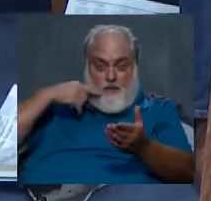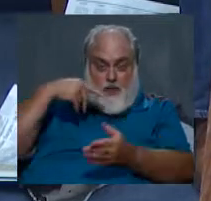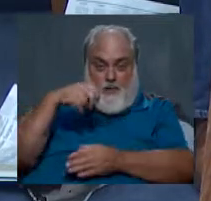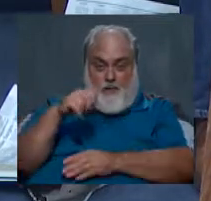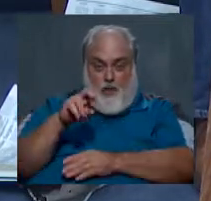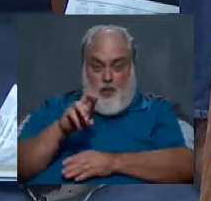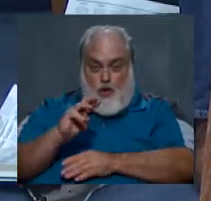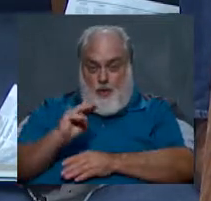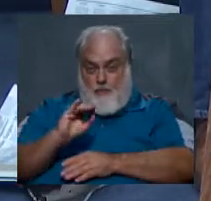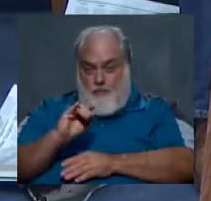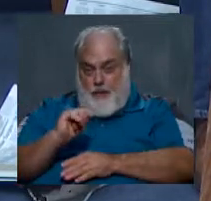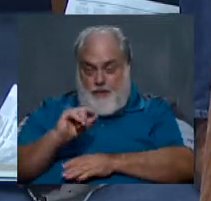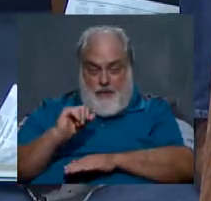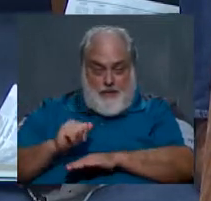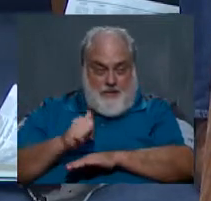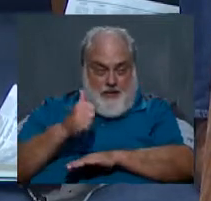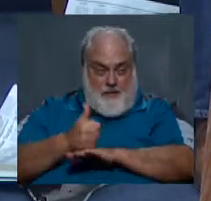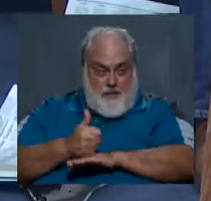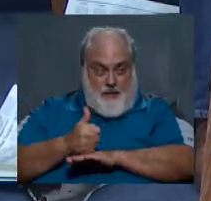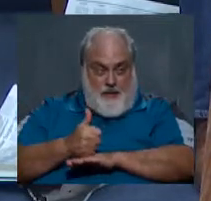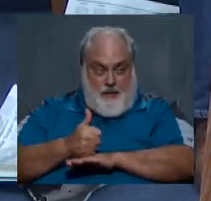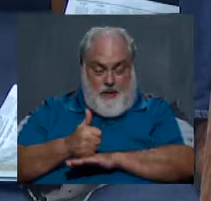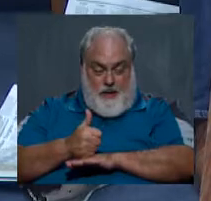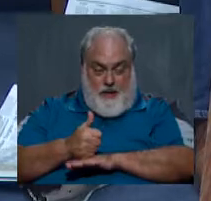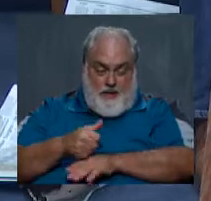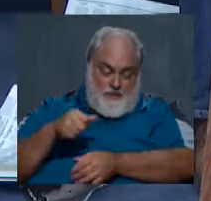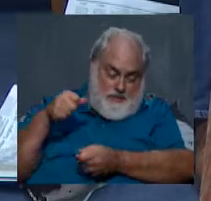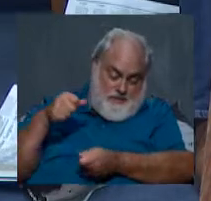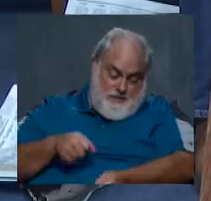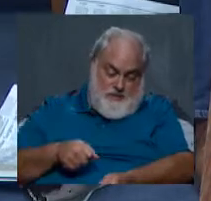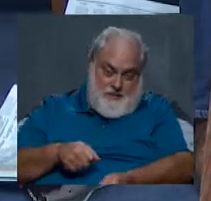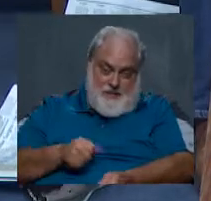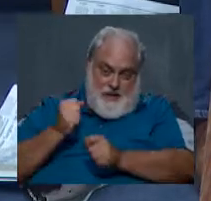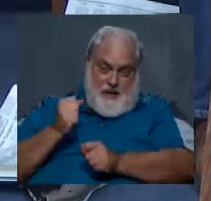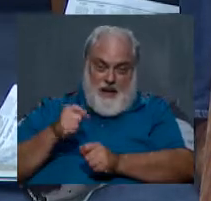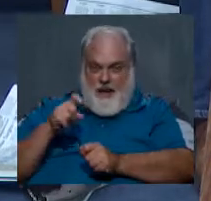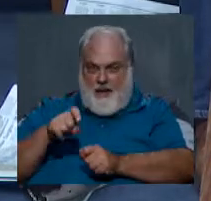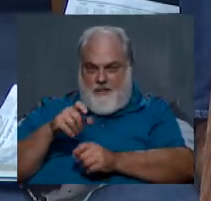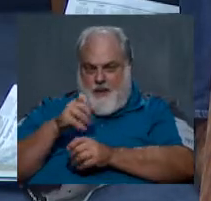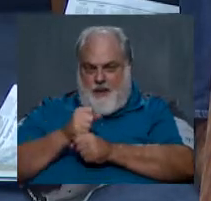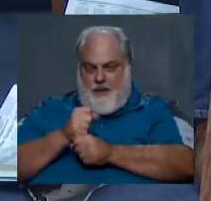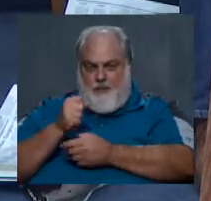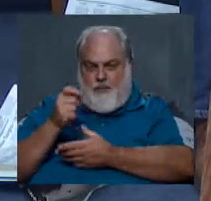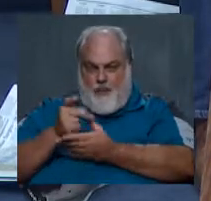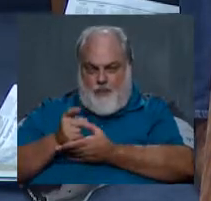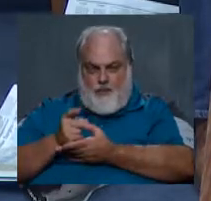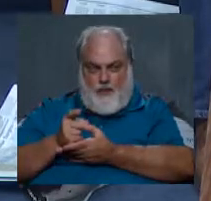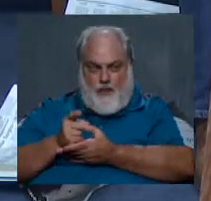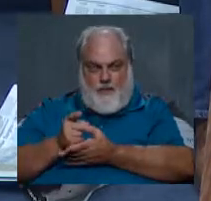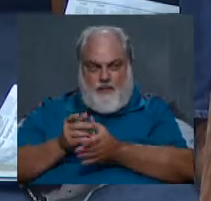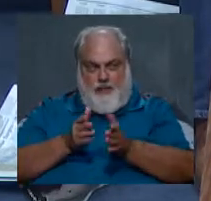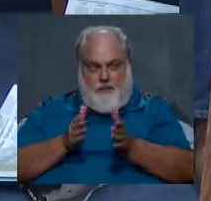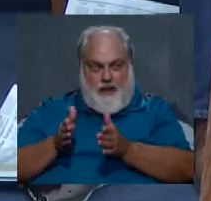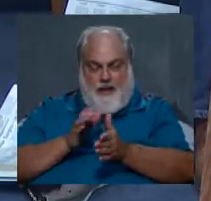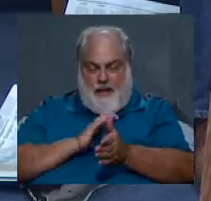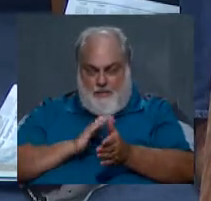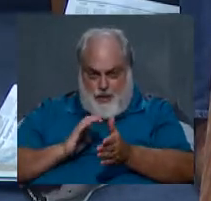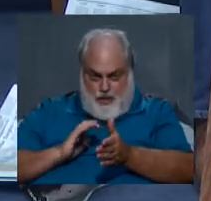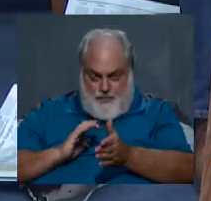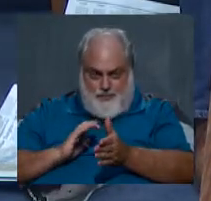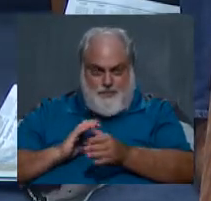before I could put a fork in the ground out there, it had to be approved by the Planning Commission and